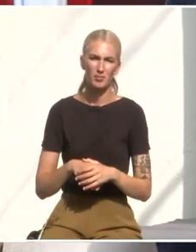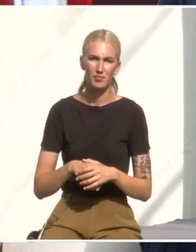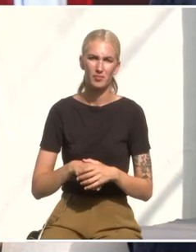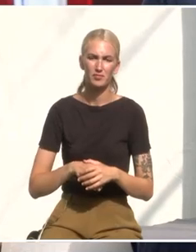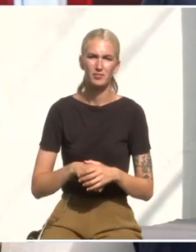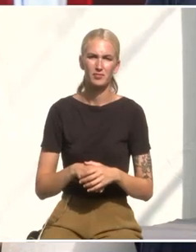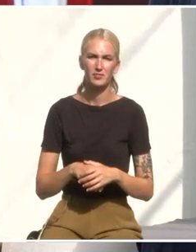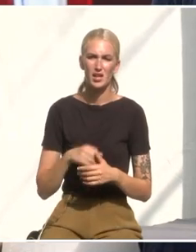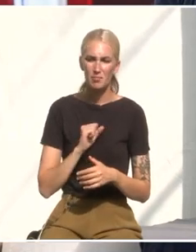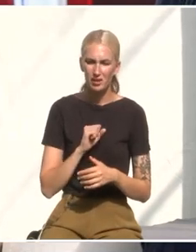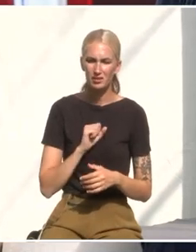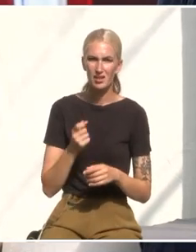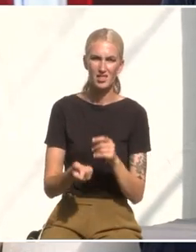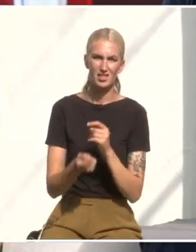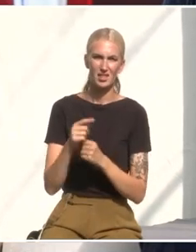spot.